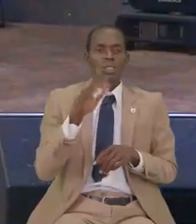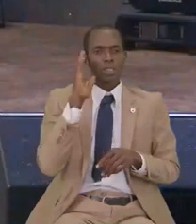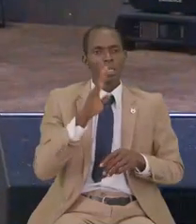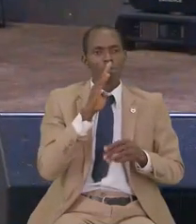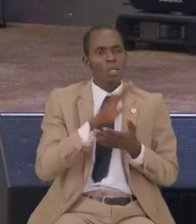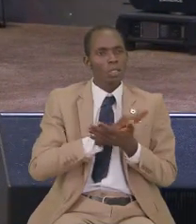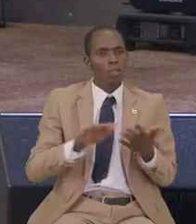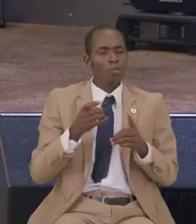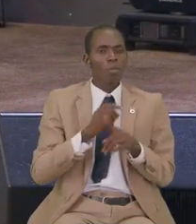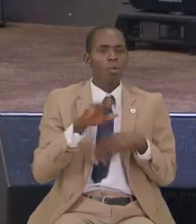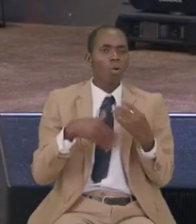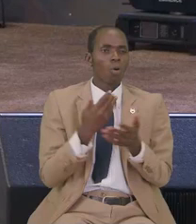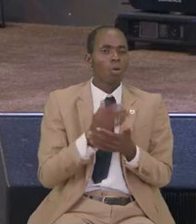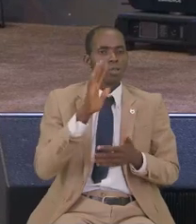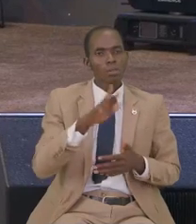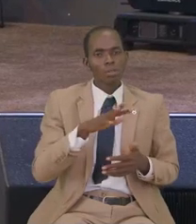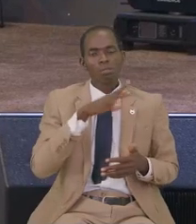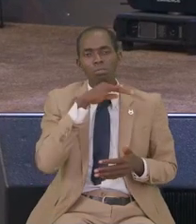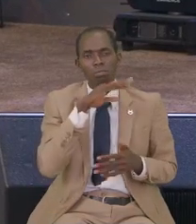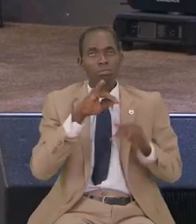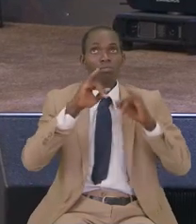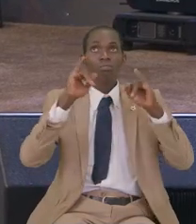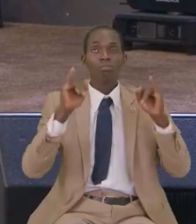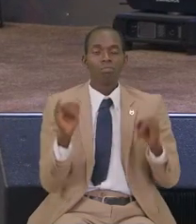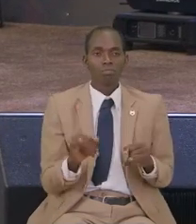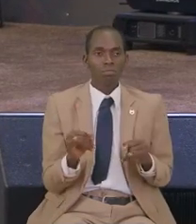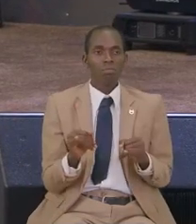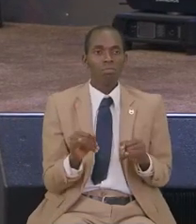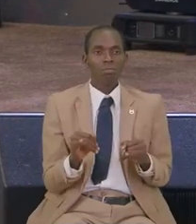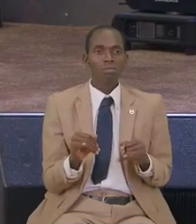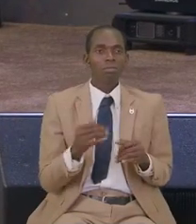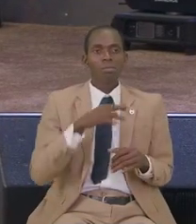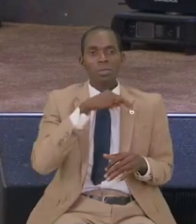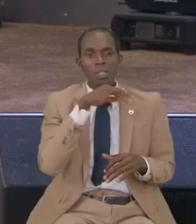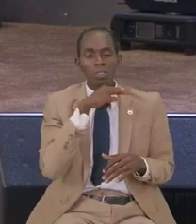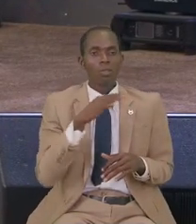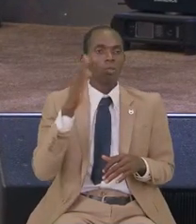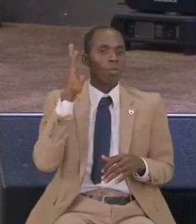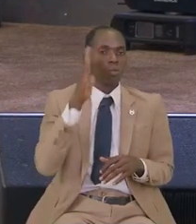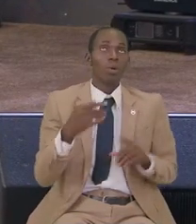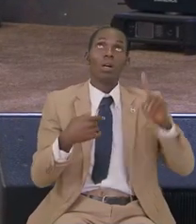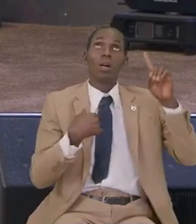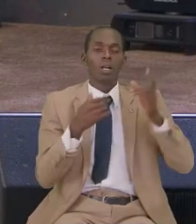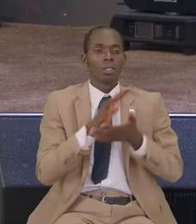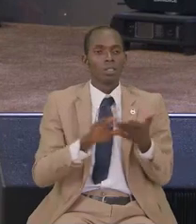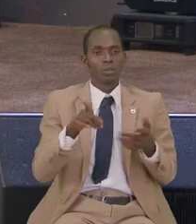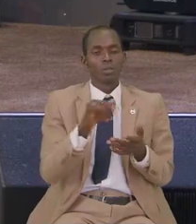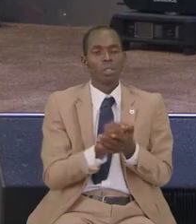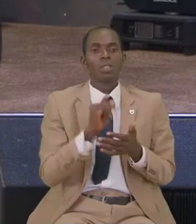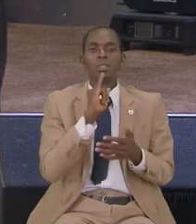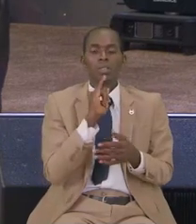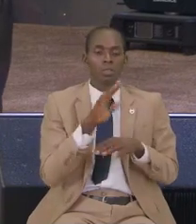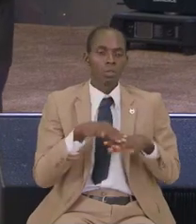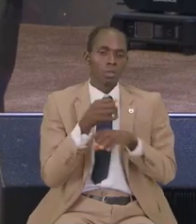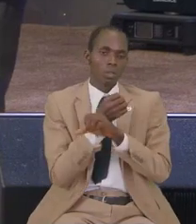your idols, and from all your idols and filthiness will I cleanse you. That's salvation. Look at